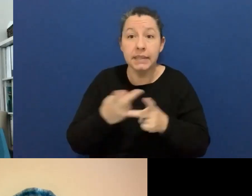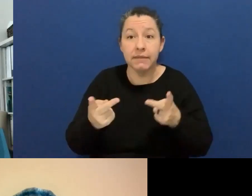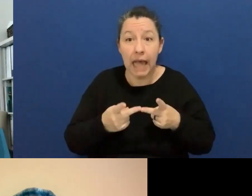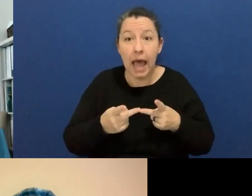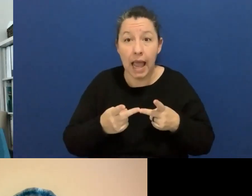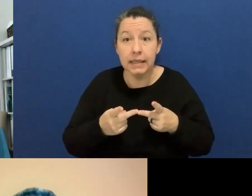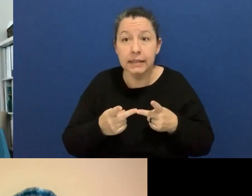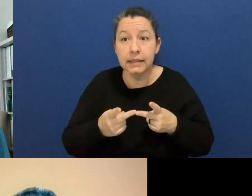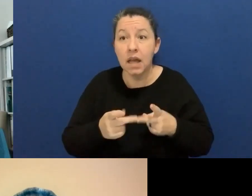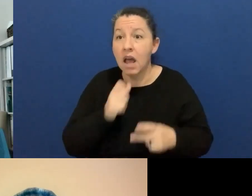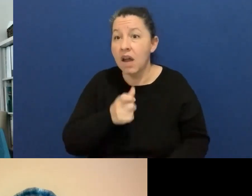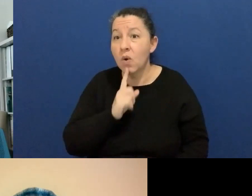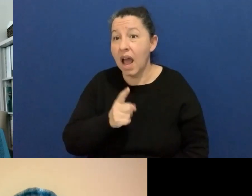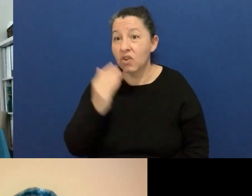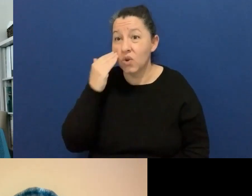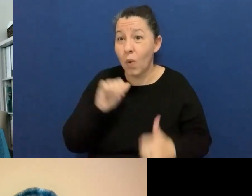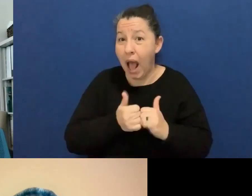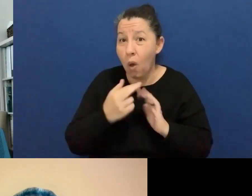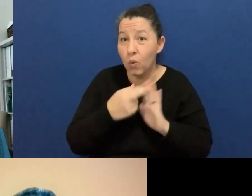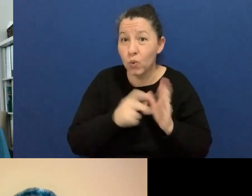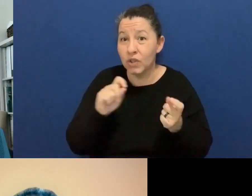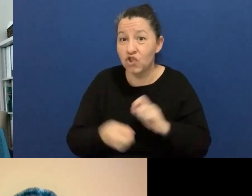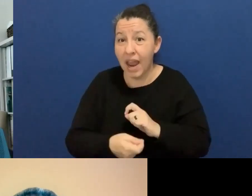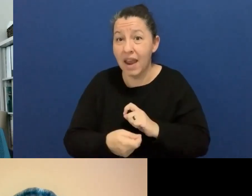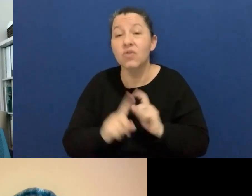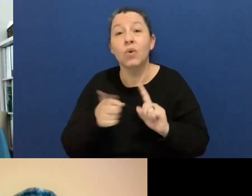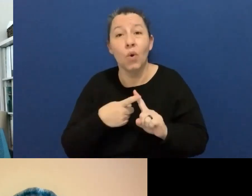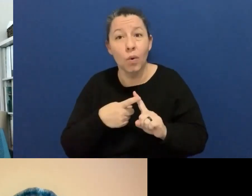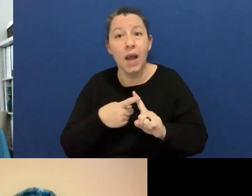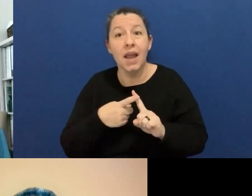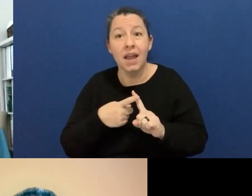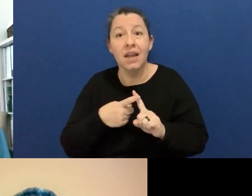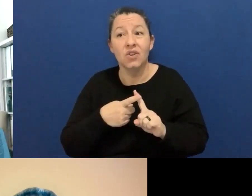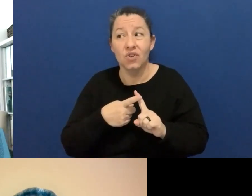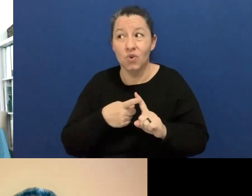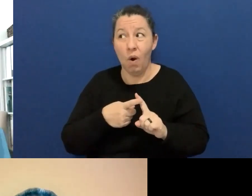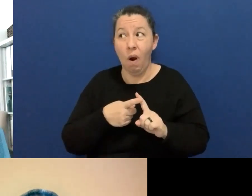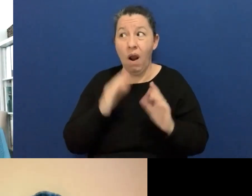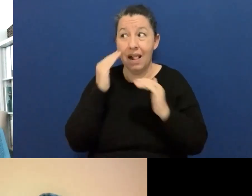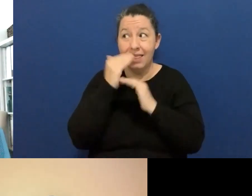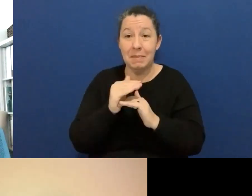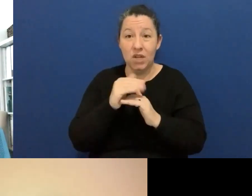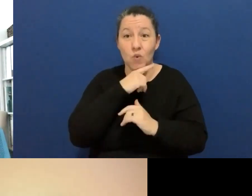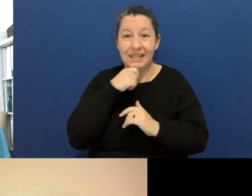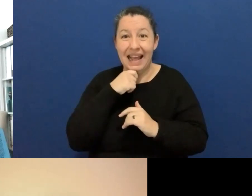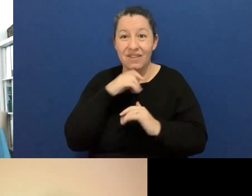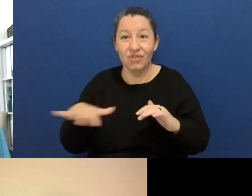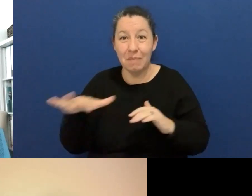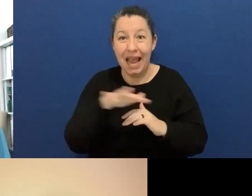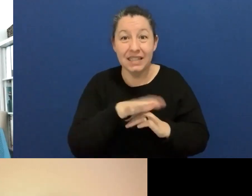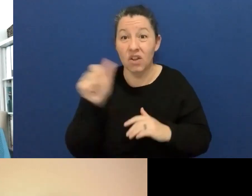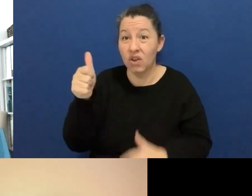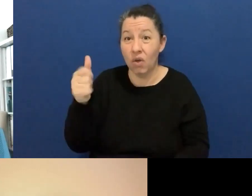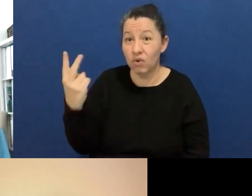actually know how those rules change when you are confined in a desert space, because the other two places are where